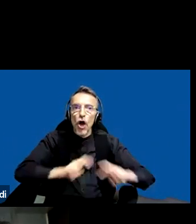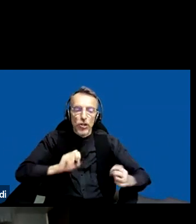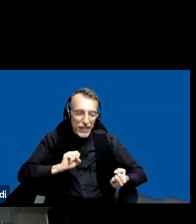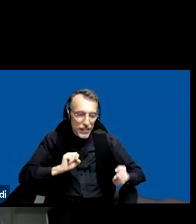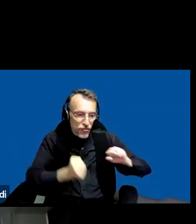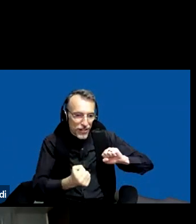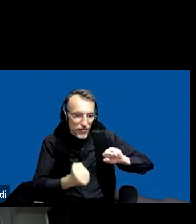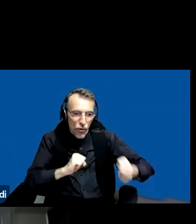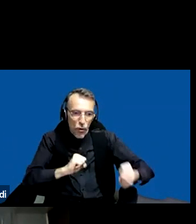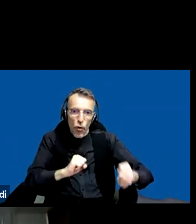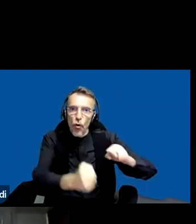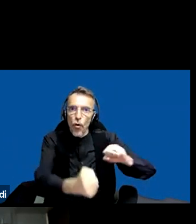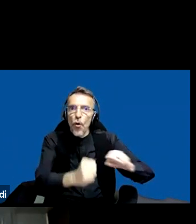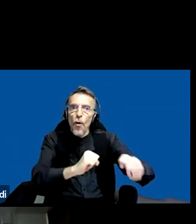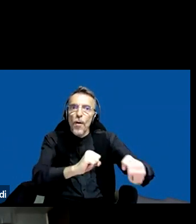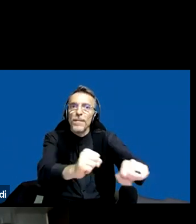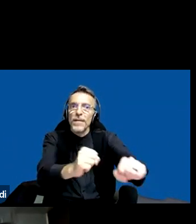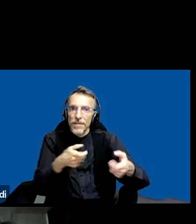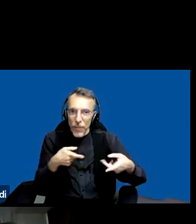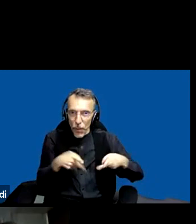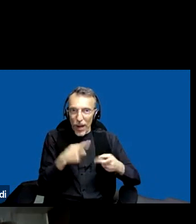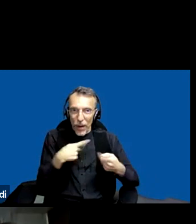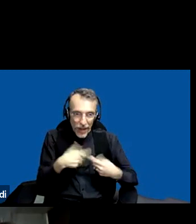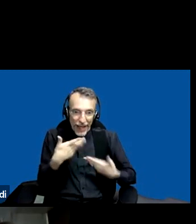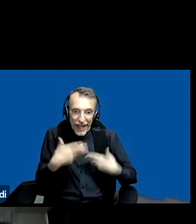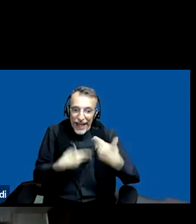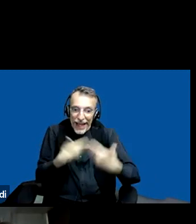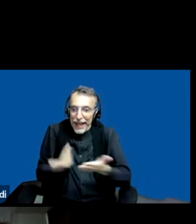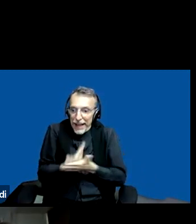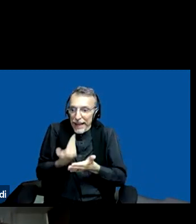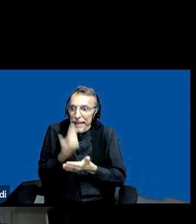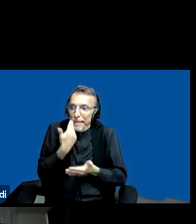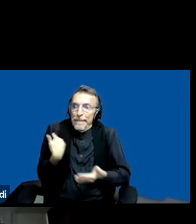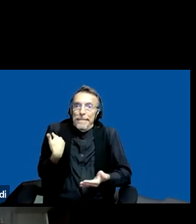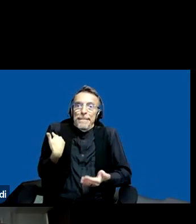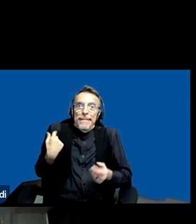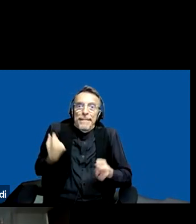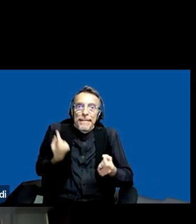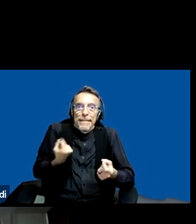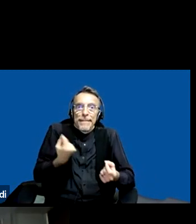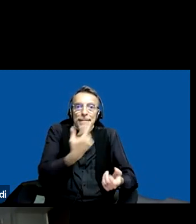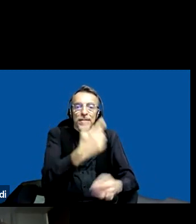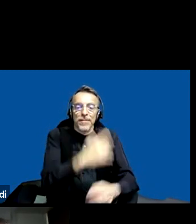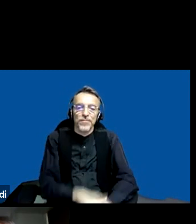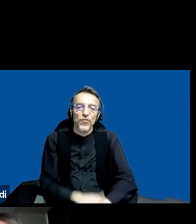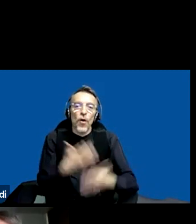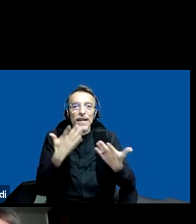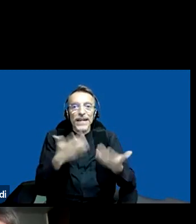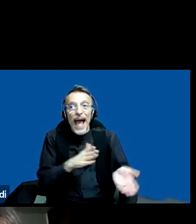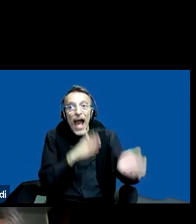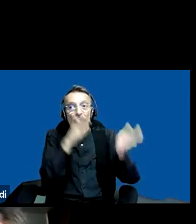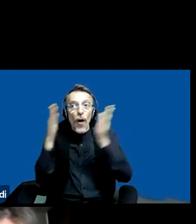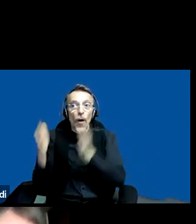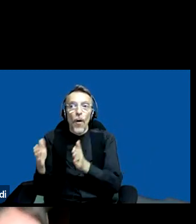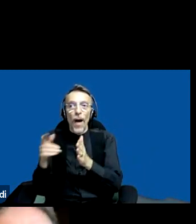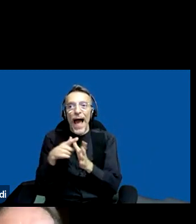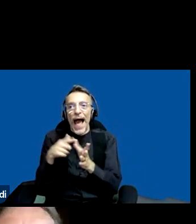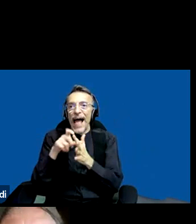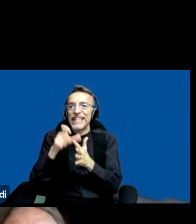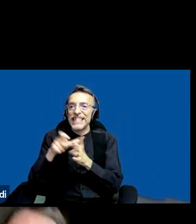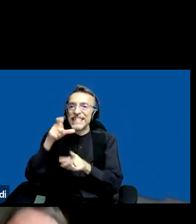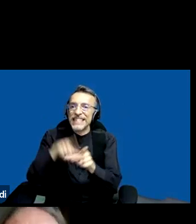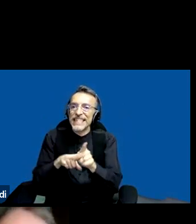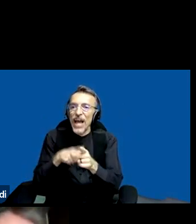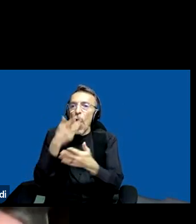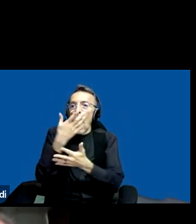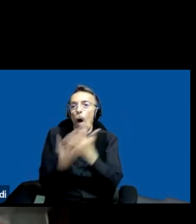we speak. Yeah. Mario, thank you. So I'll turn to Andy. I think there are a couple of quite obvious ones there that